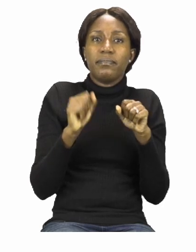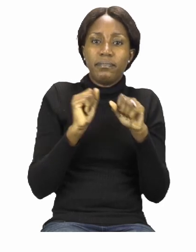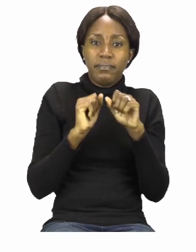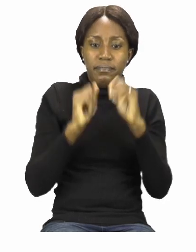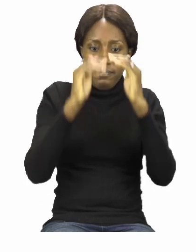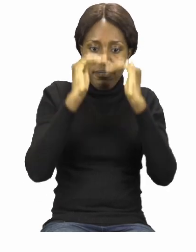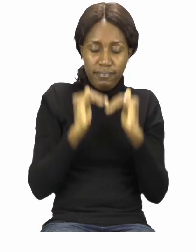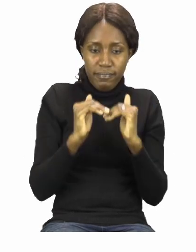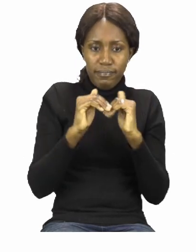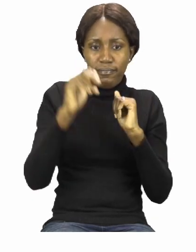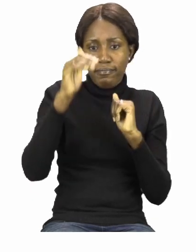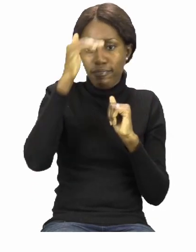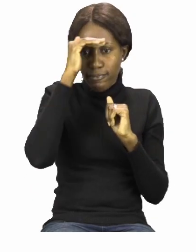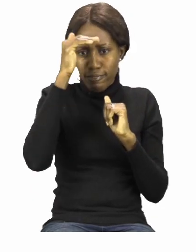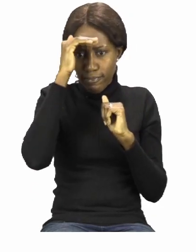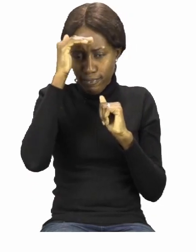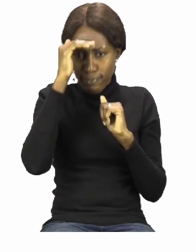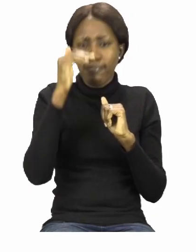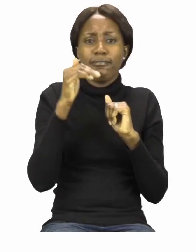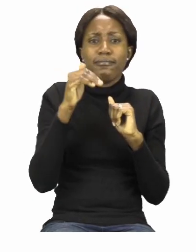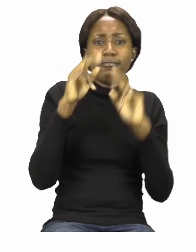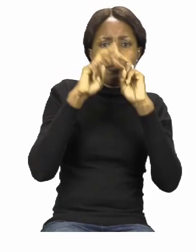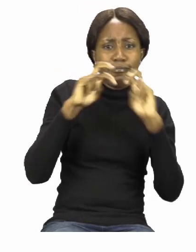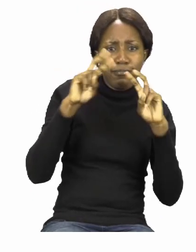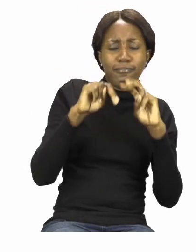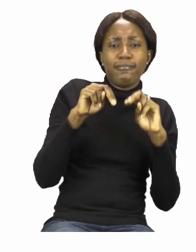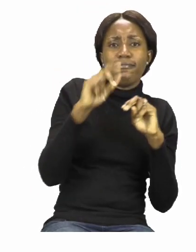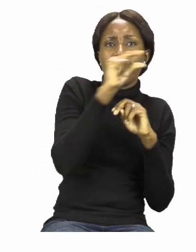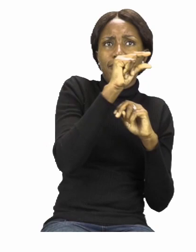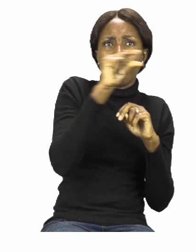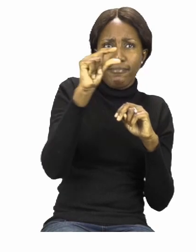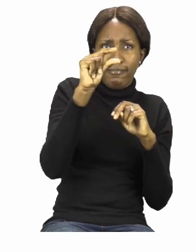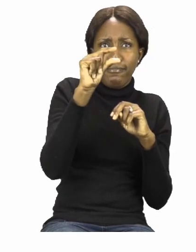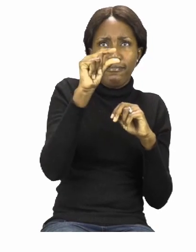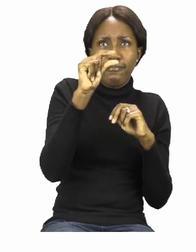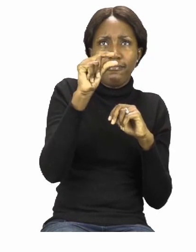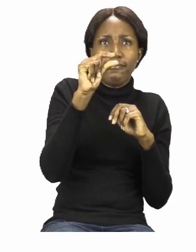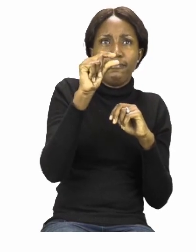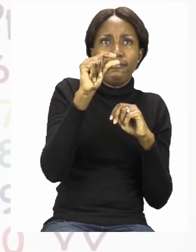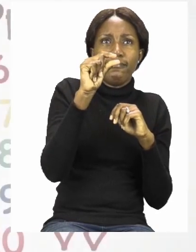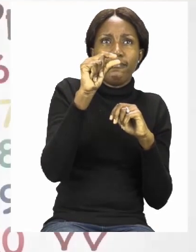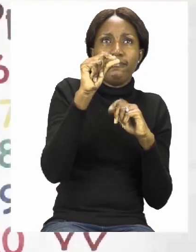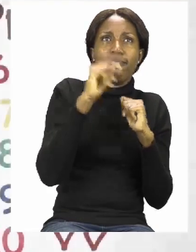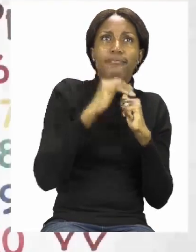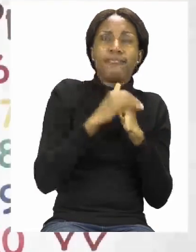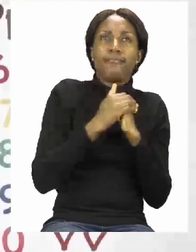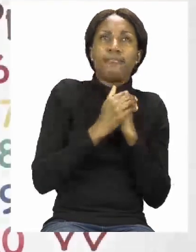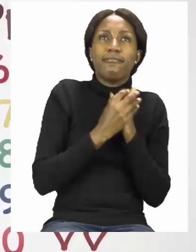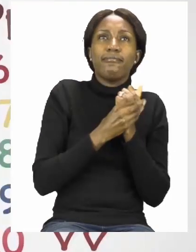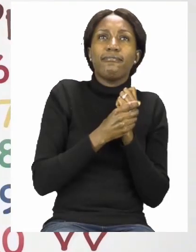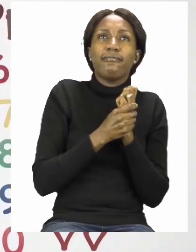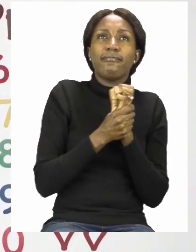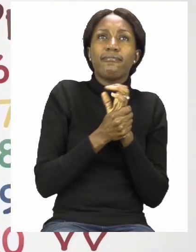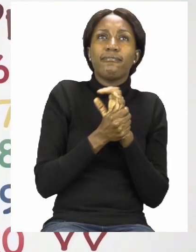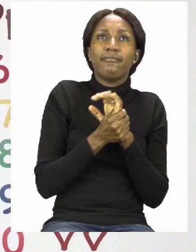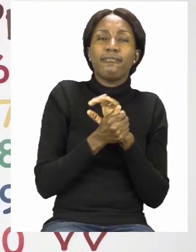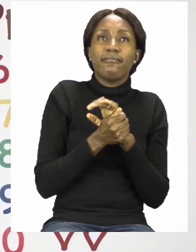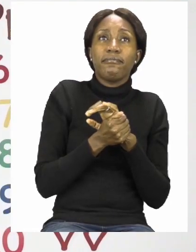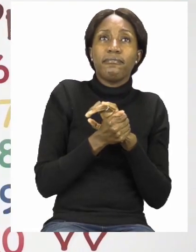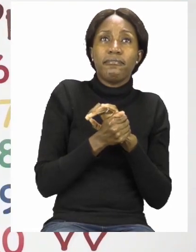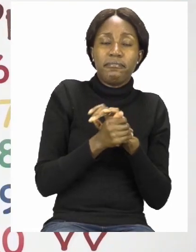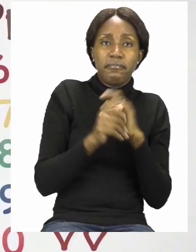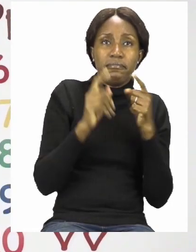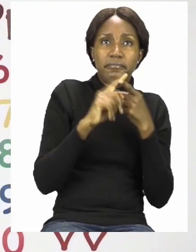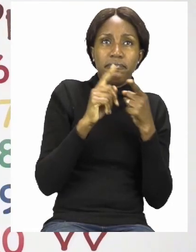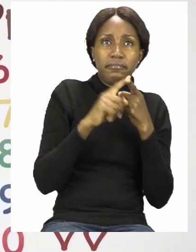to look for your sight words. And that's the part we're going to do together. So let's take a look. For our sight words,